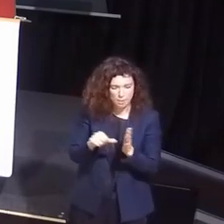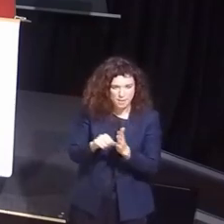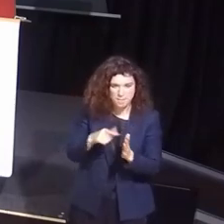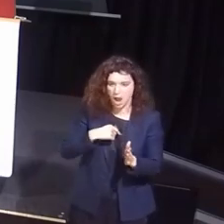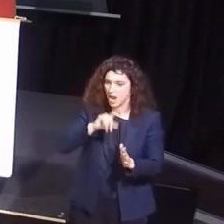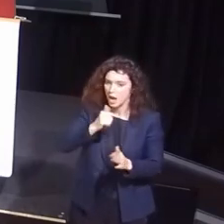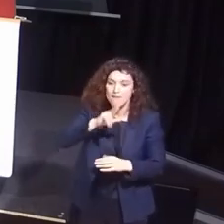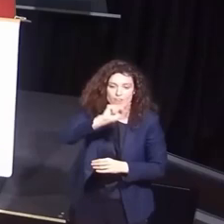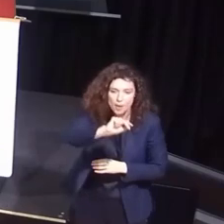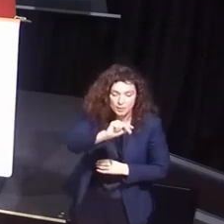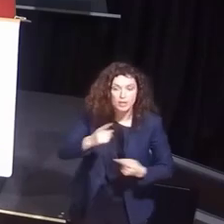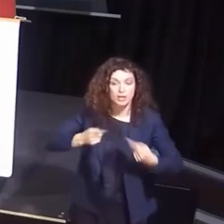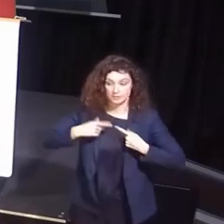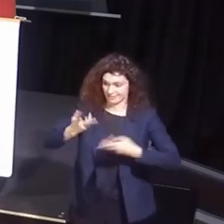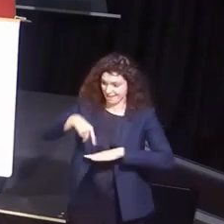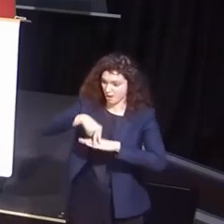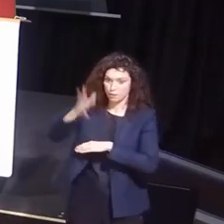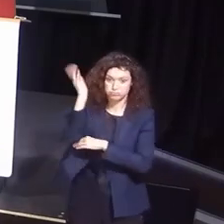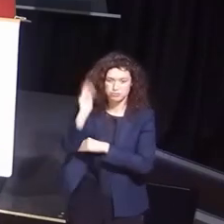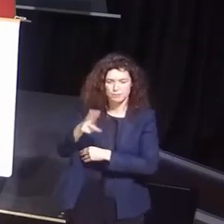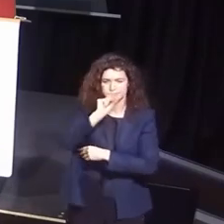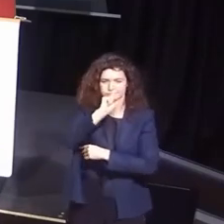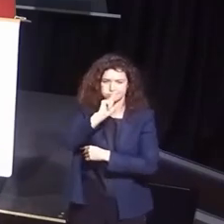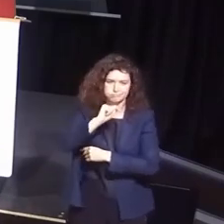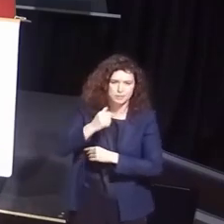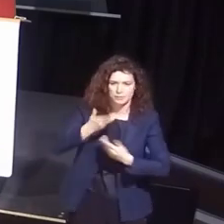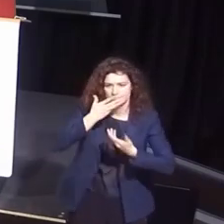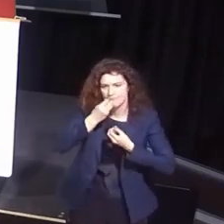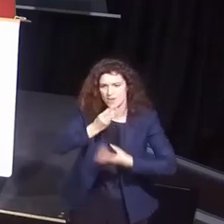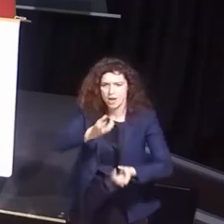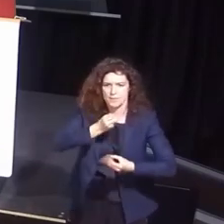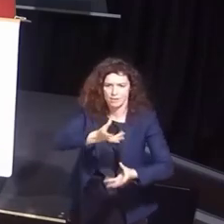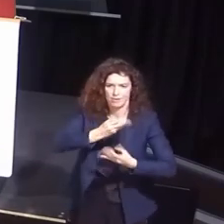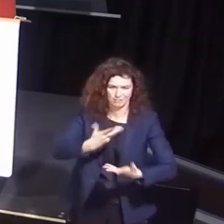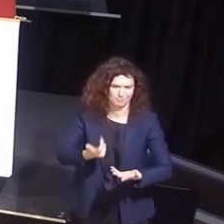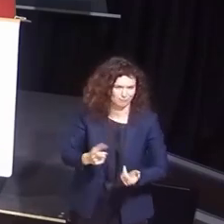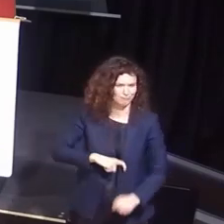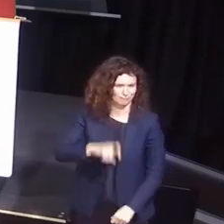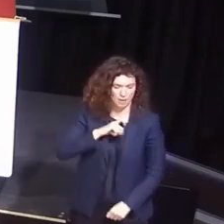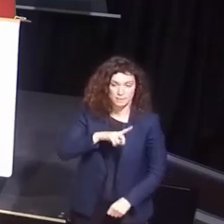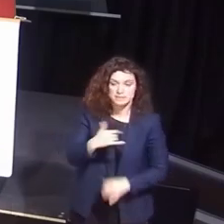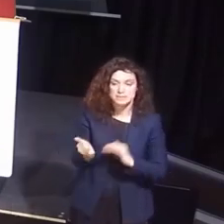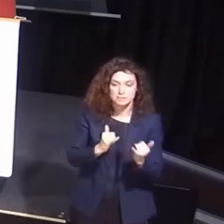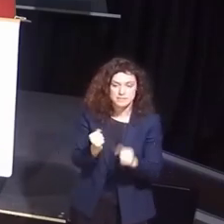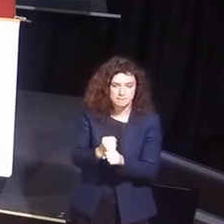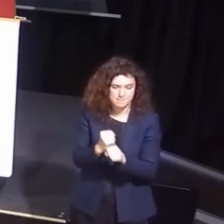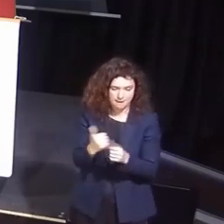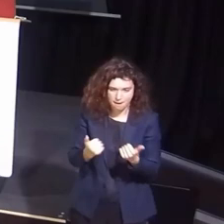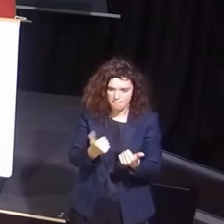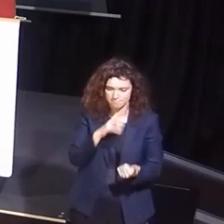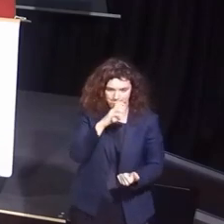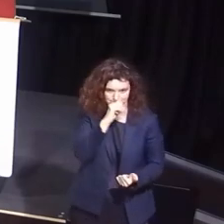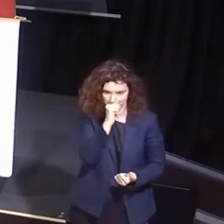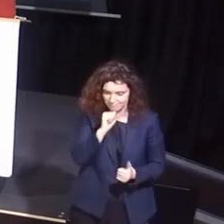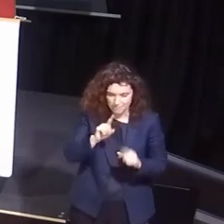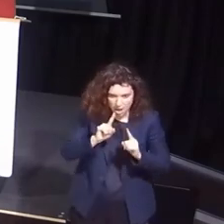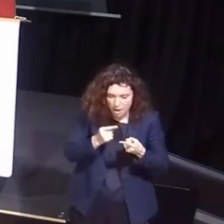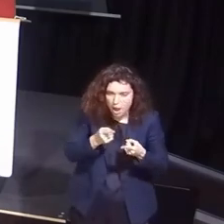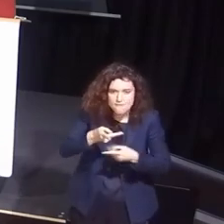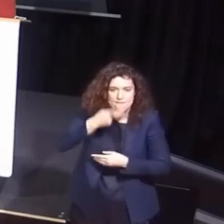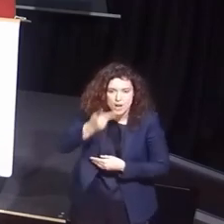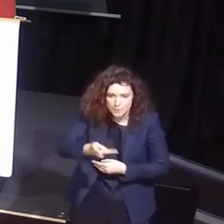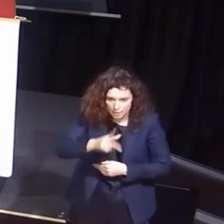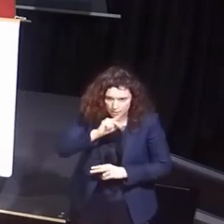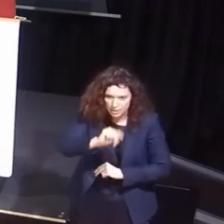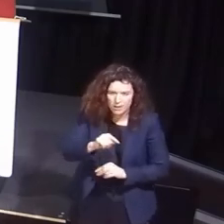here and in a particular space, but there are times where I am nonverbal. Most of those times is when my cognitive load is really intense or when I'm very